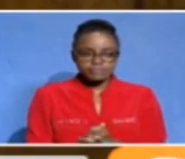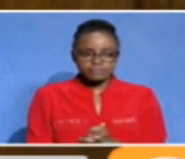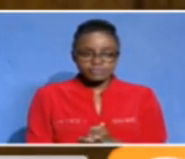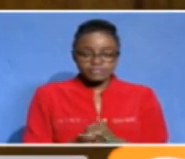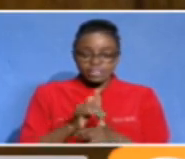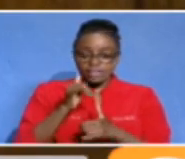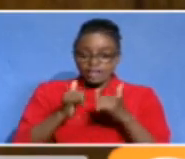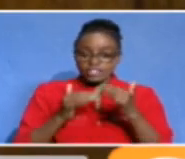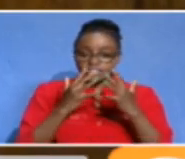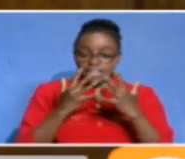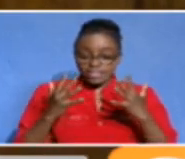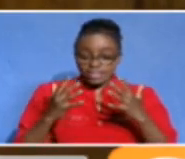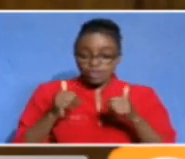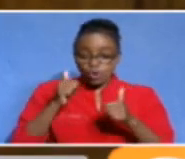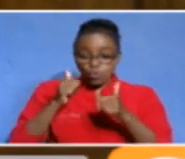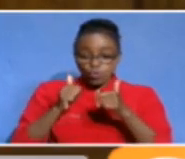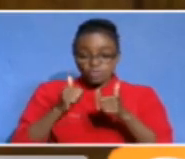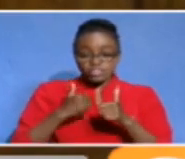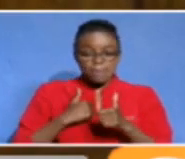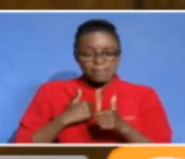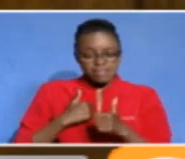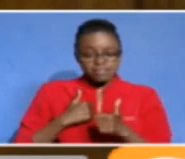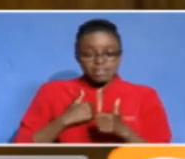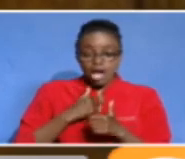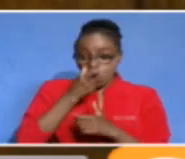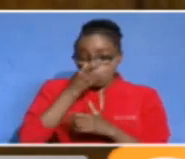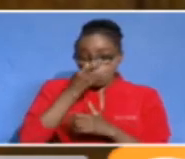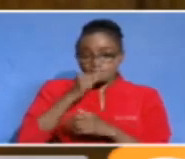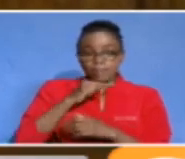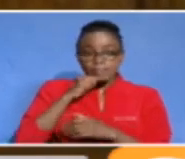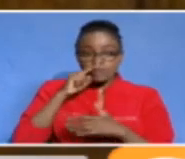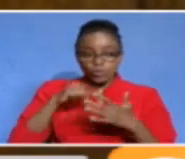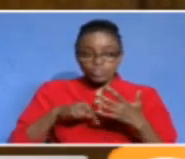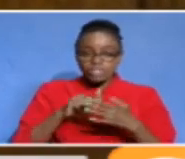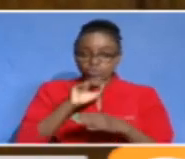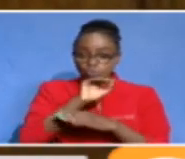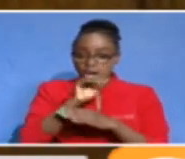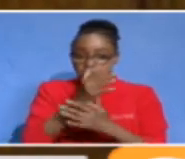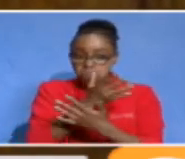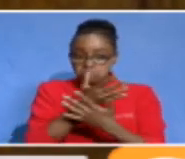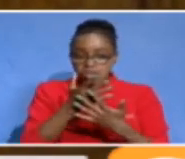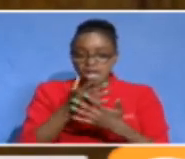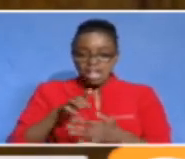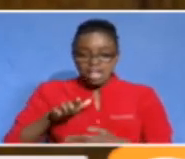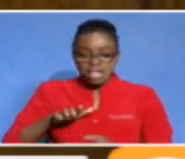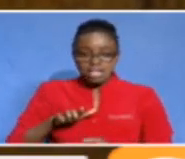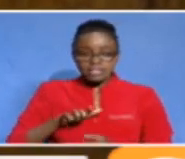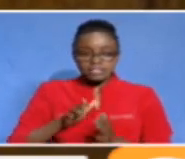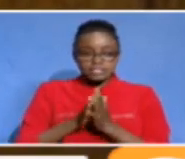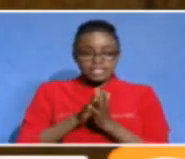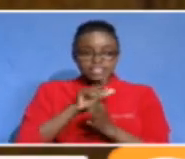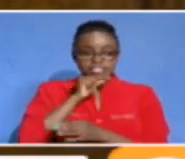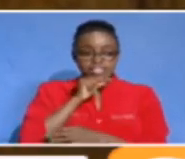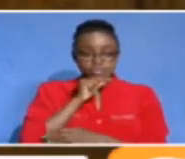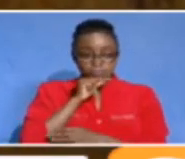The last item that I wish to mention is to appeal to you, ladies and gentlemen,